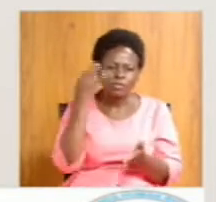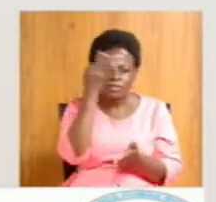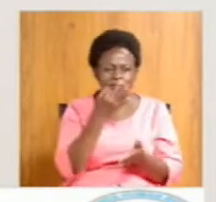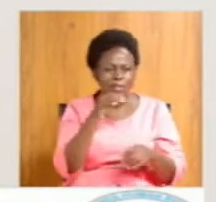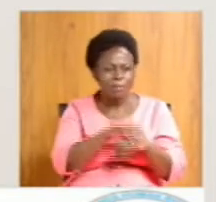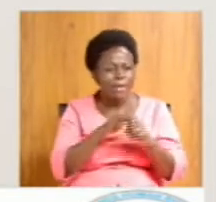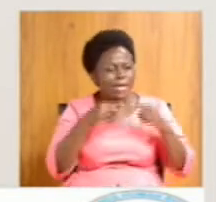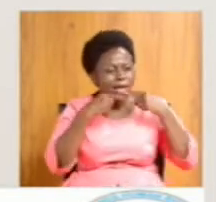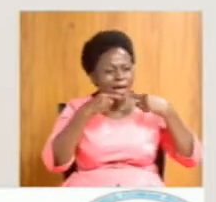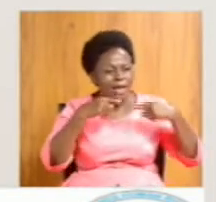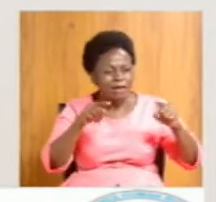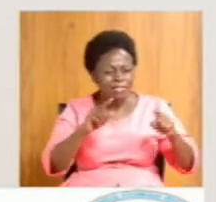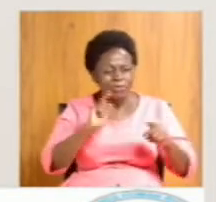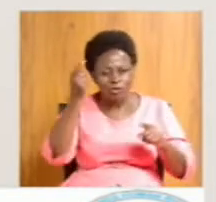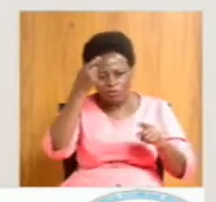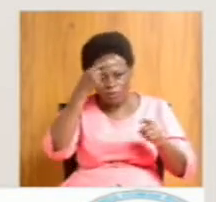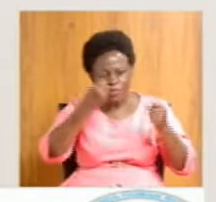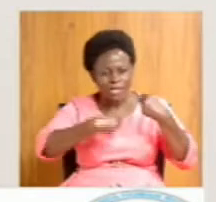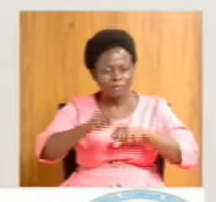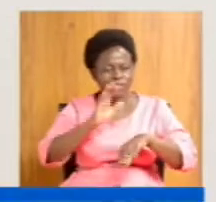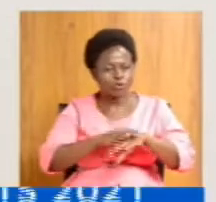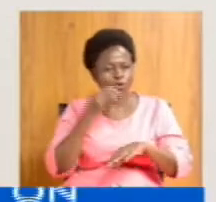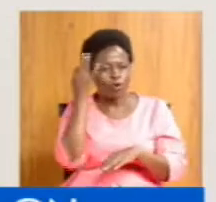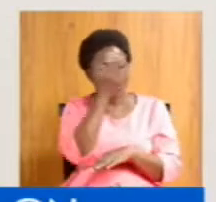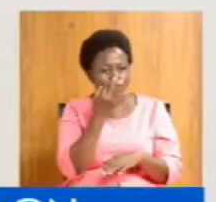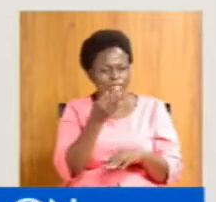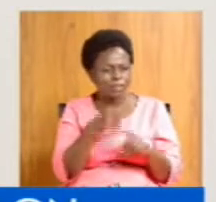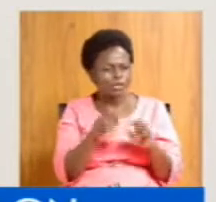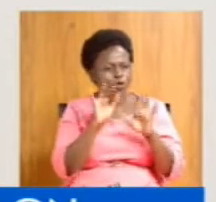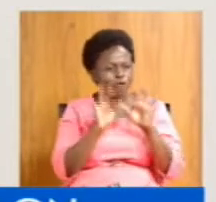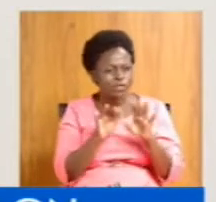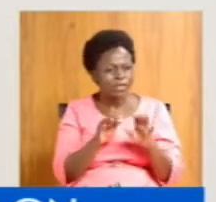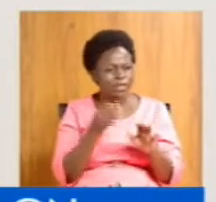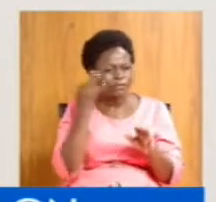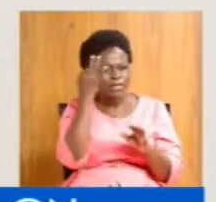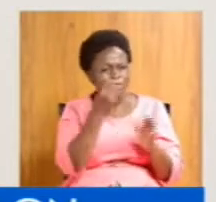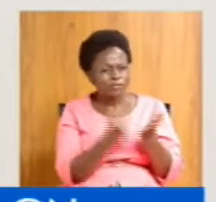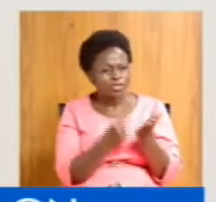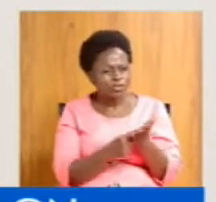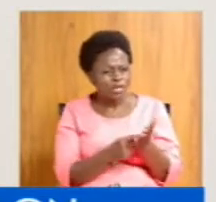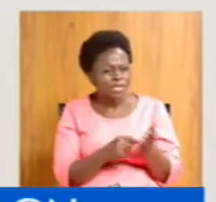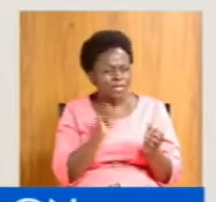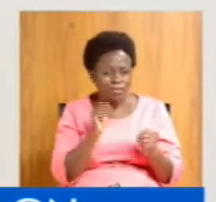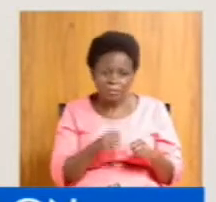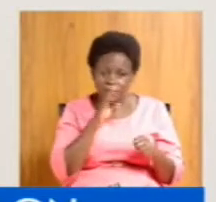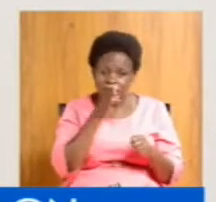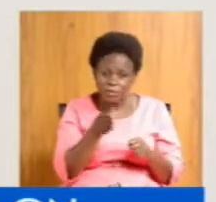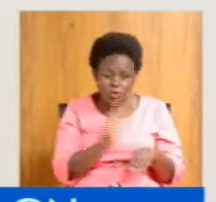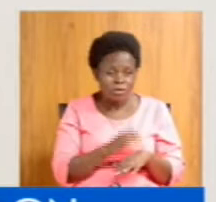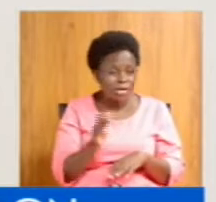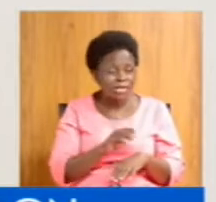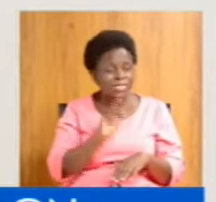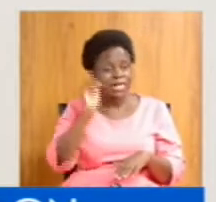making announcements of government activities on Facebook. And yet, officially, Facebook in Uganda is not supposed to be on.